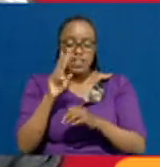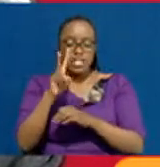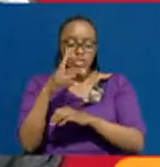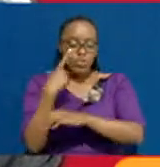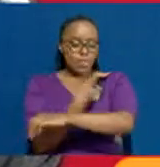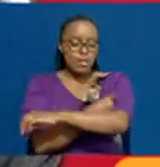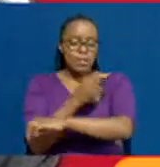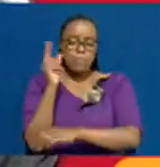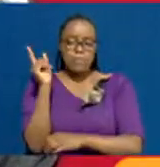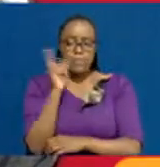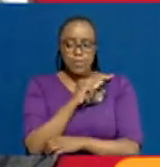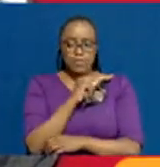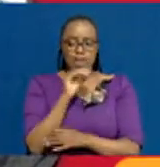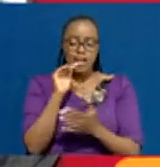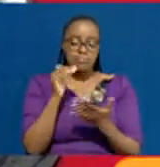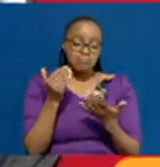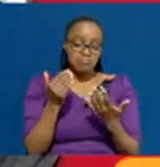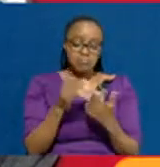doses of vaccine?